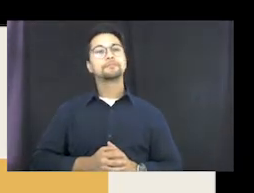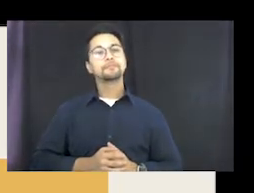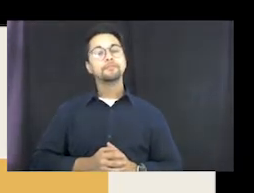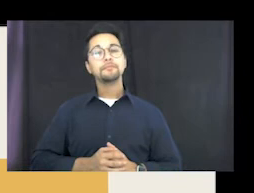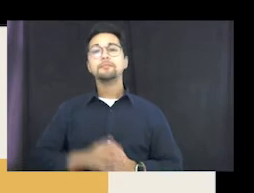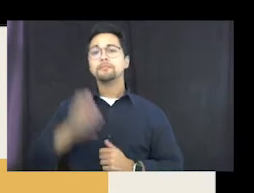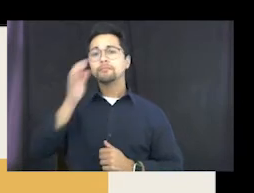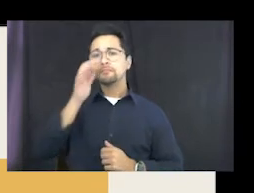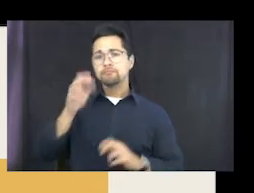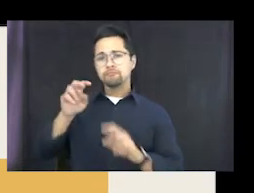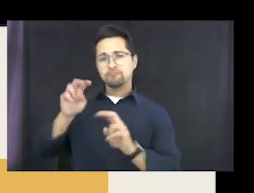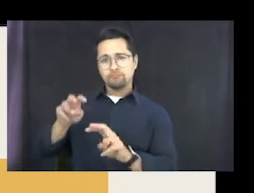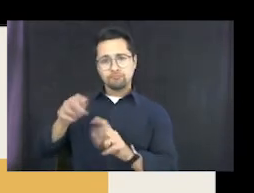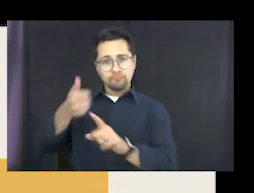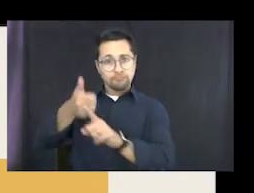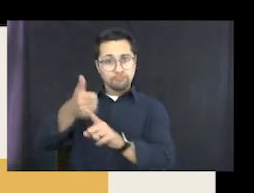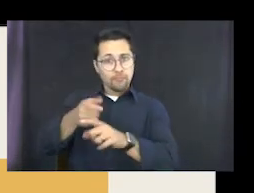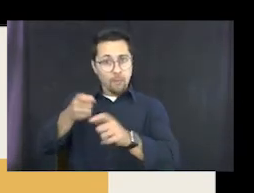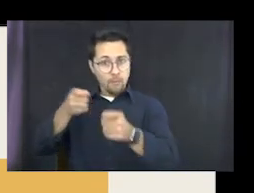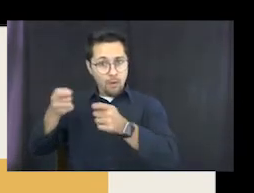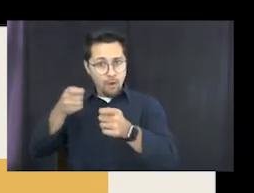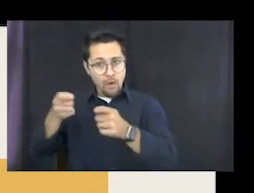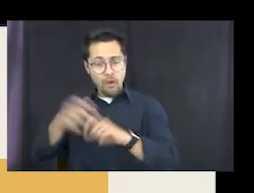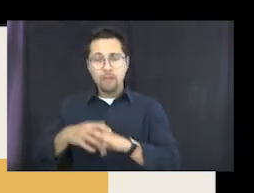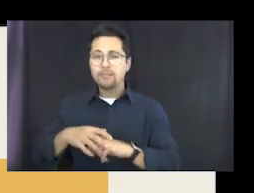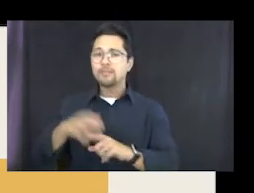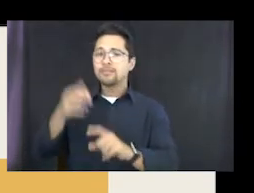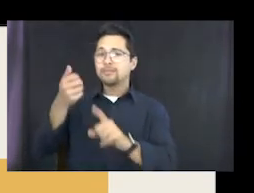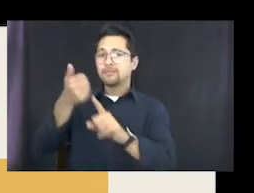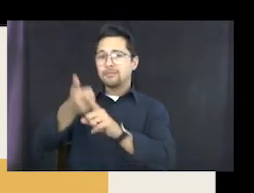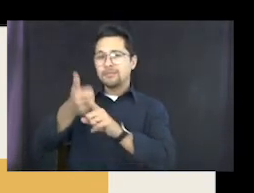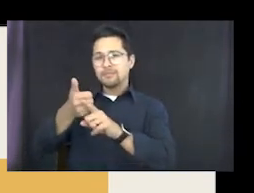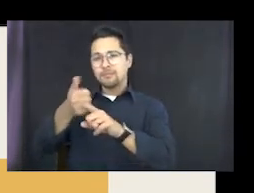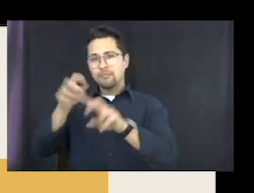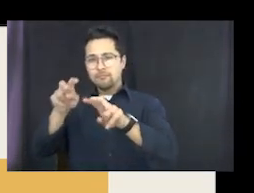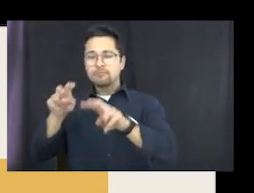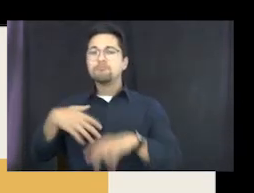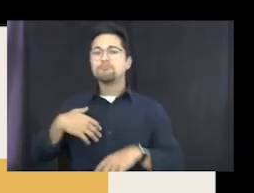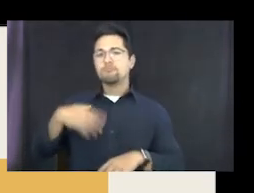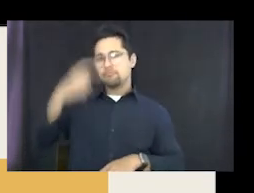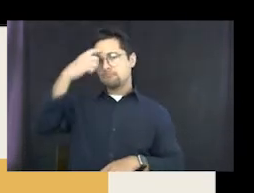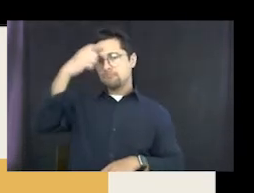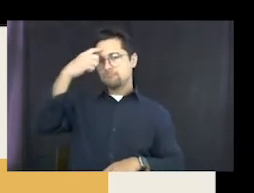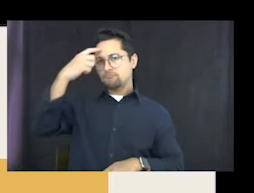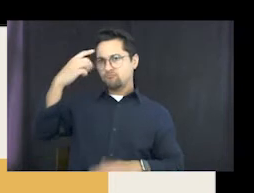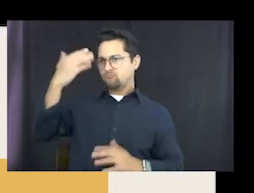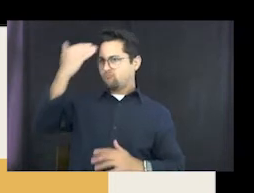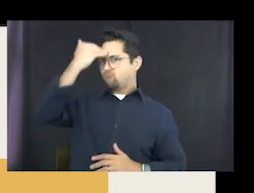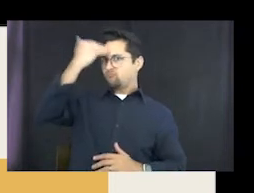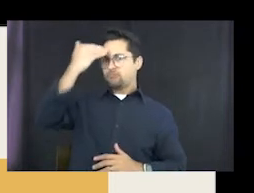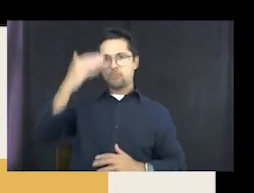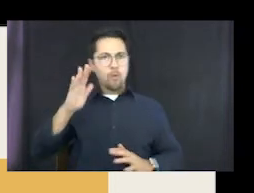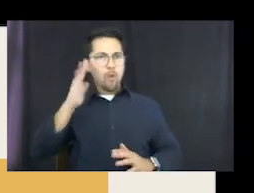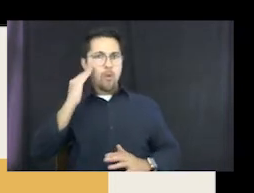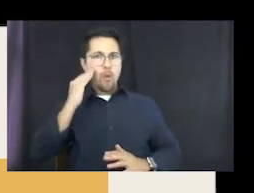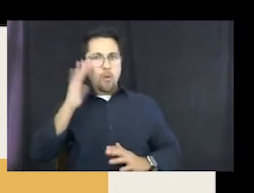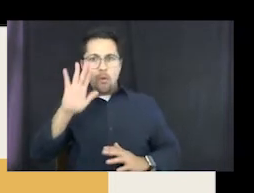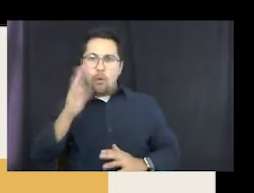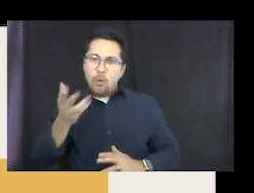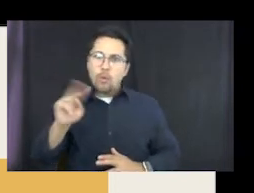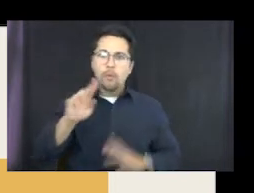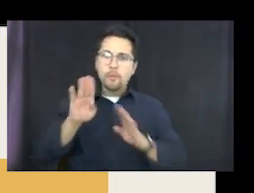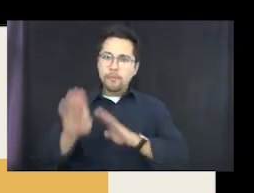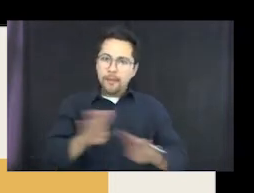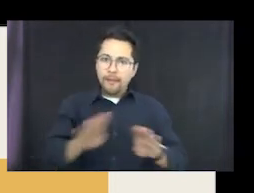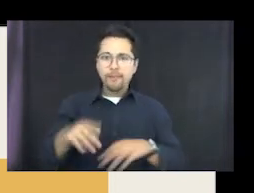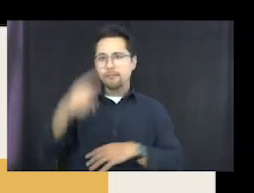So let's take a closer look at self-monitoring. A big part of self-monitoring is metacognition. Metacognition involves being aware of one's own